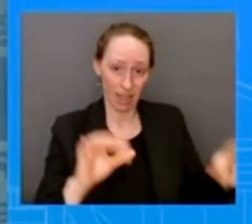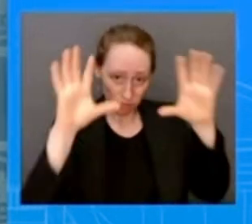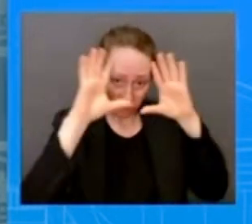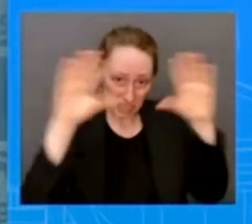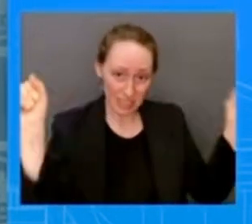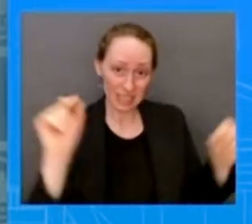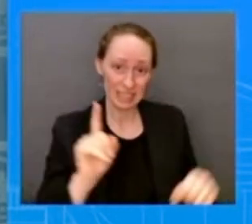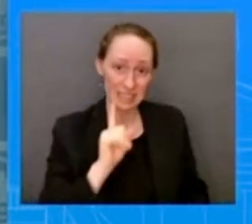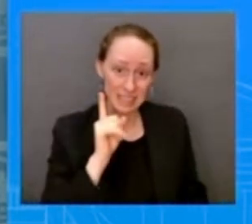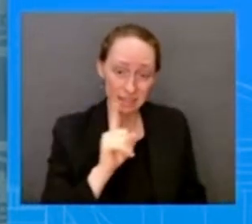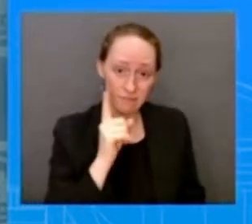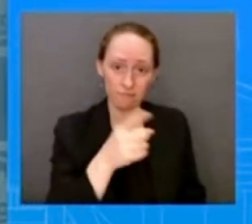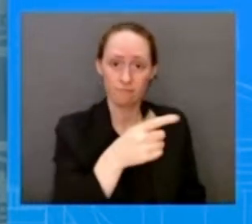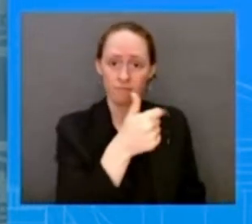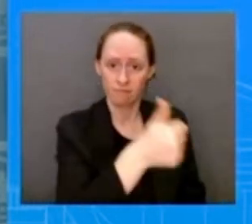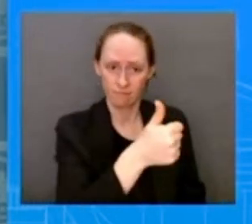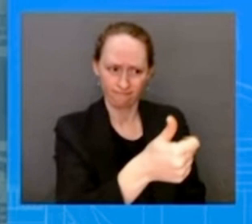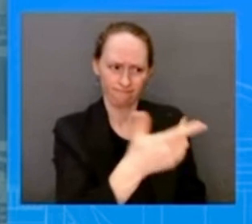Nothing about Ukraine without Ukraine.